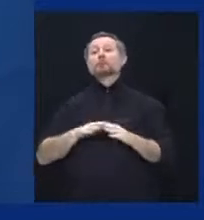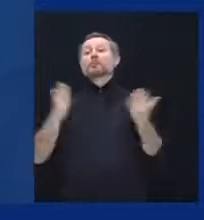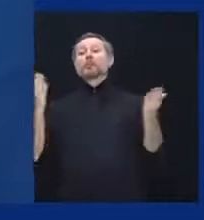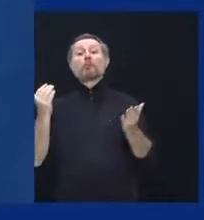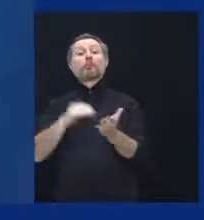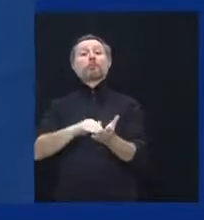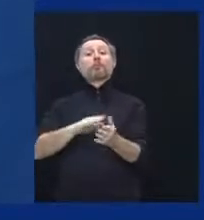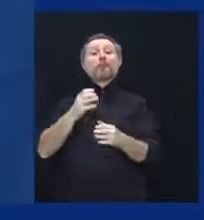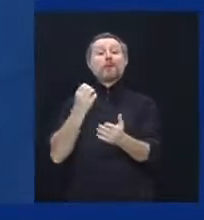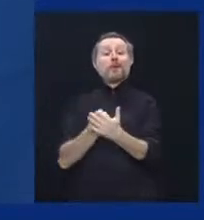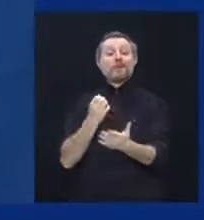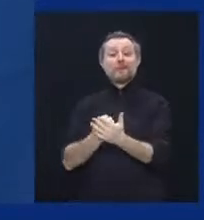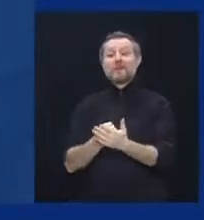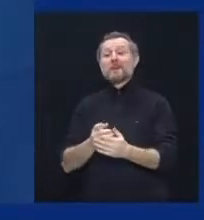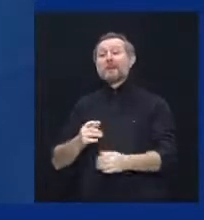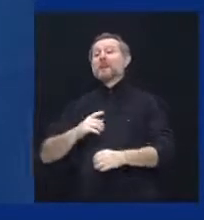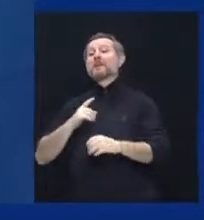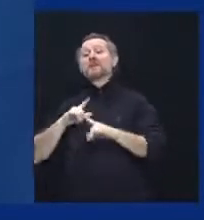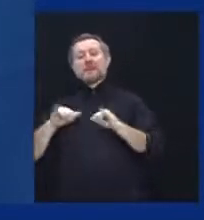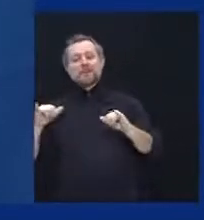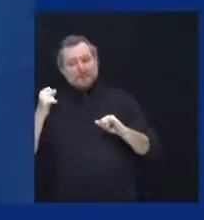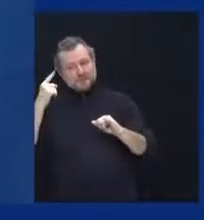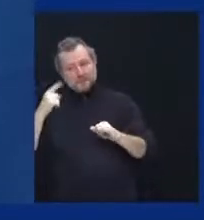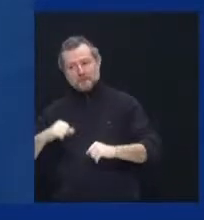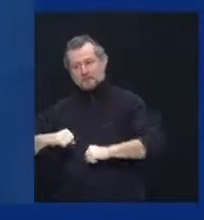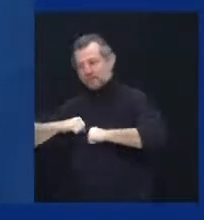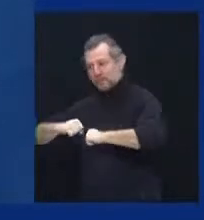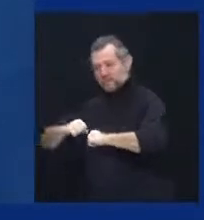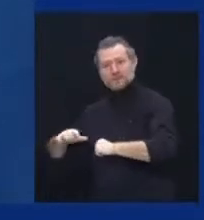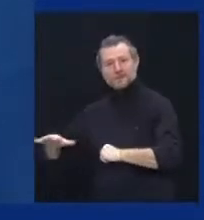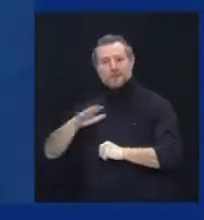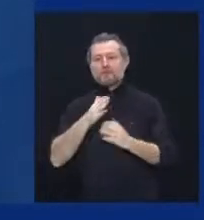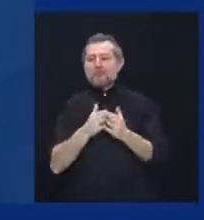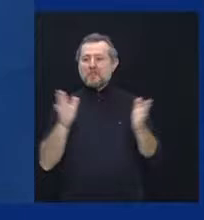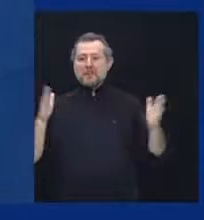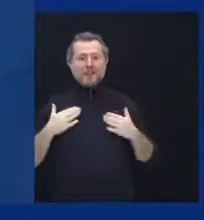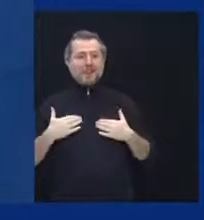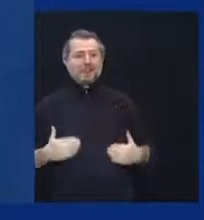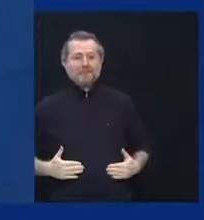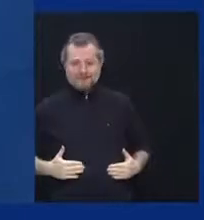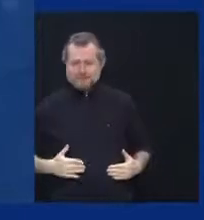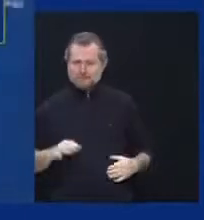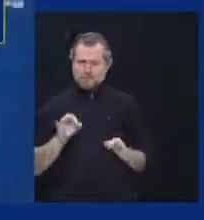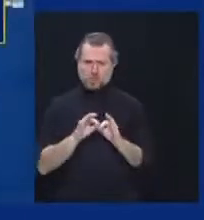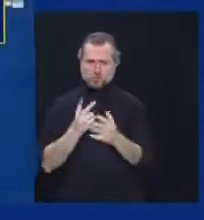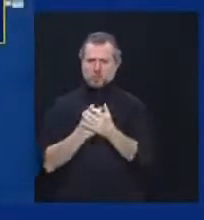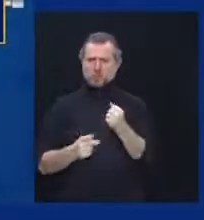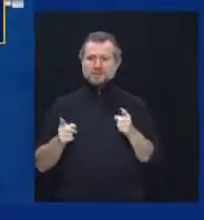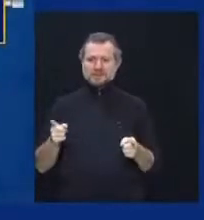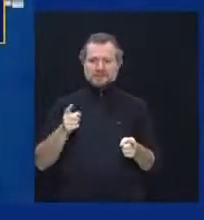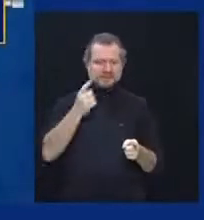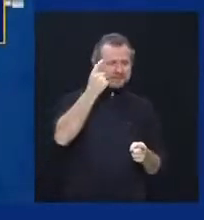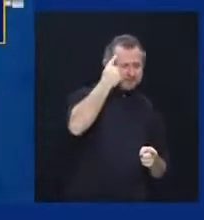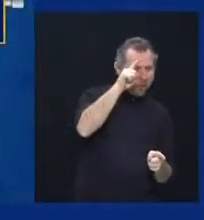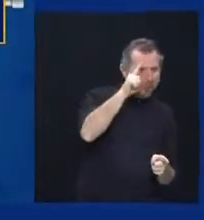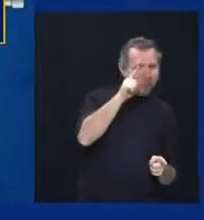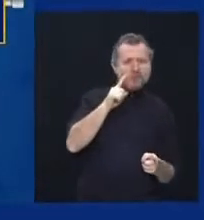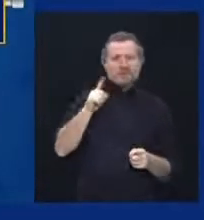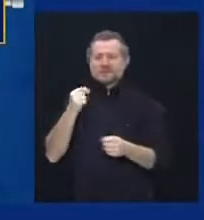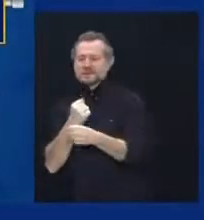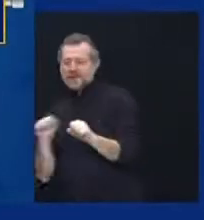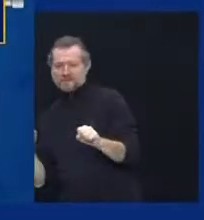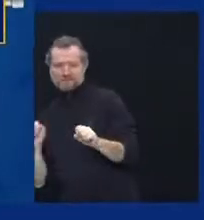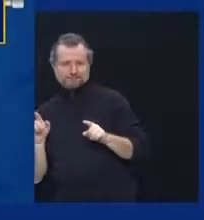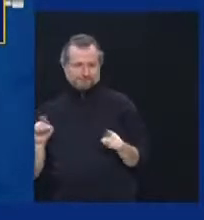we're protecting public health. We said it was never one or the other, it was always both. So it's smart and safe. It's